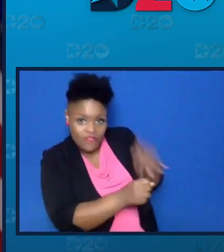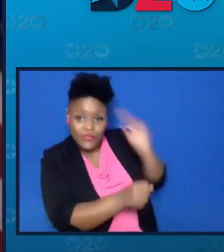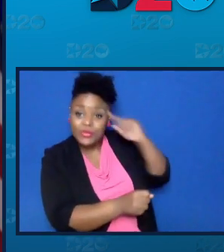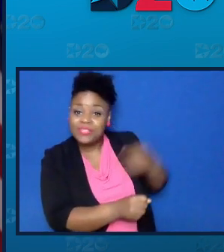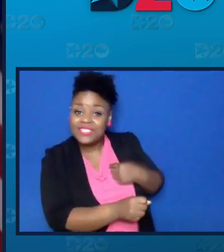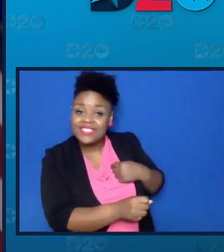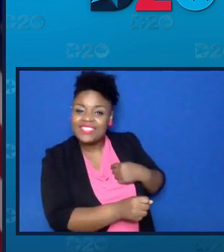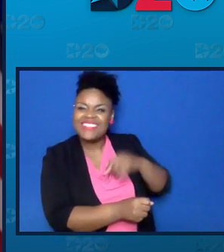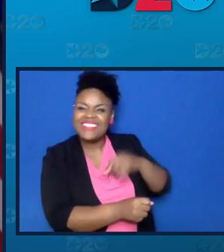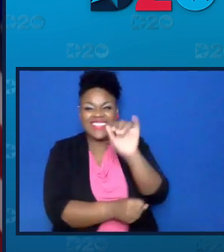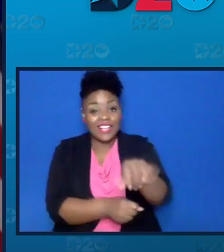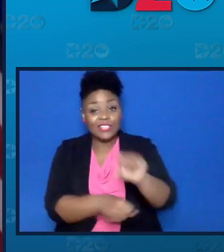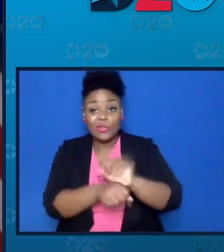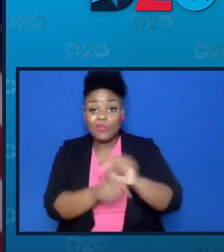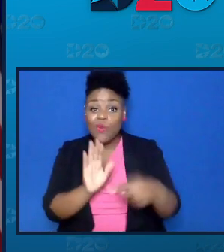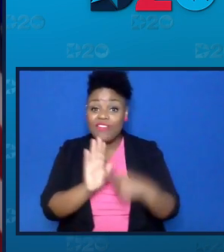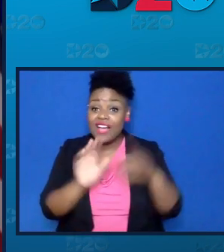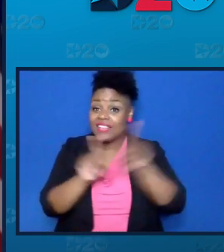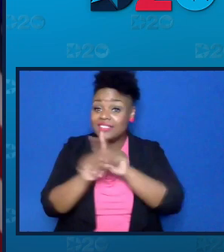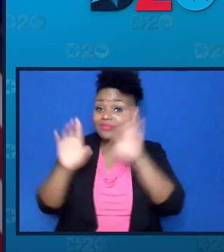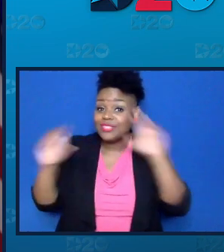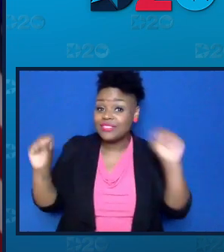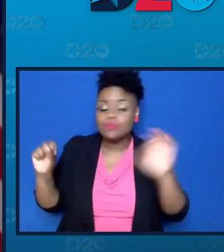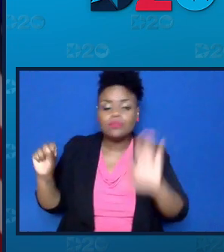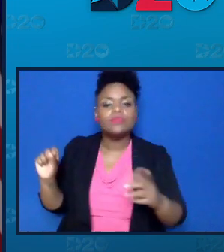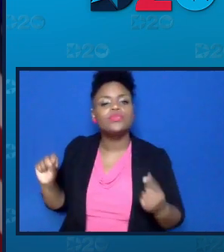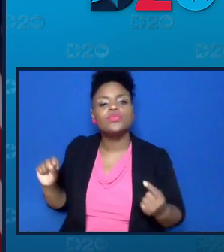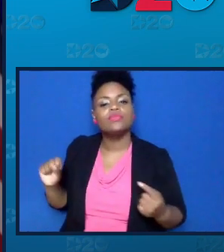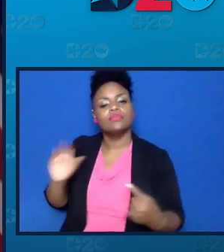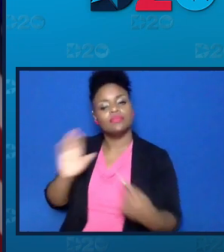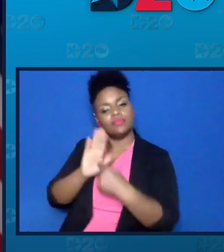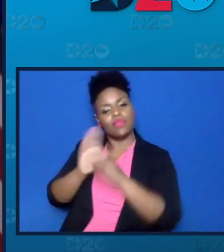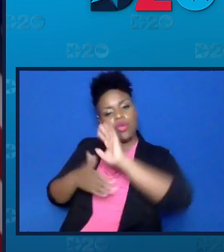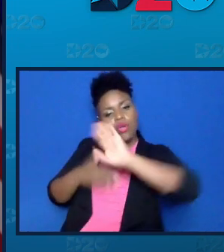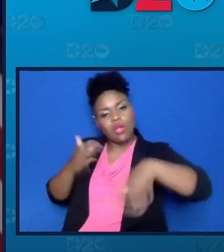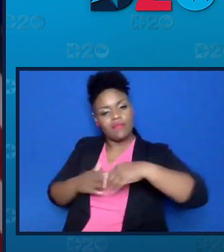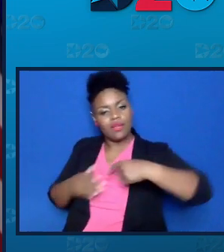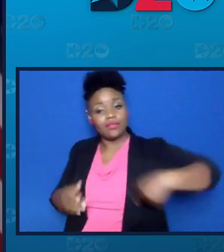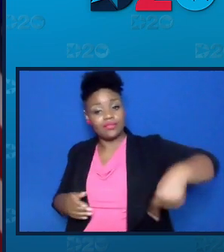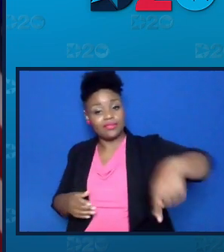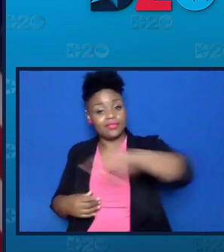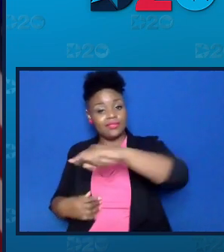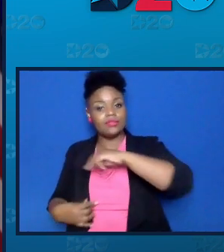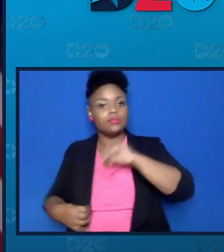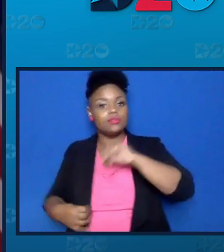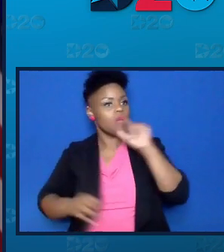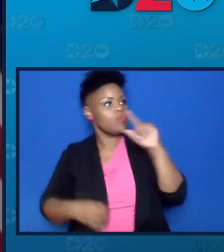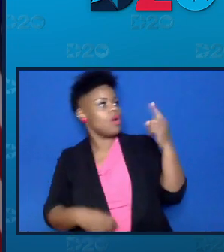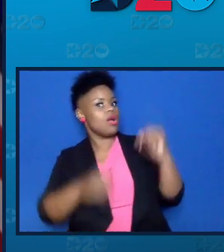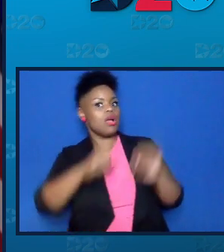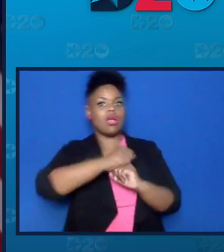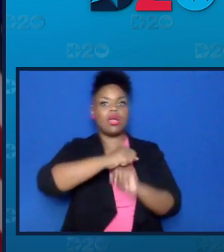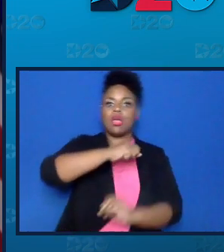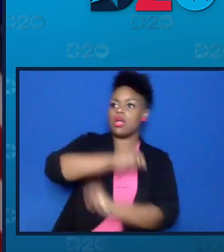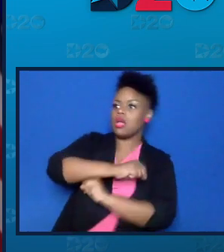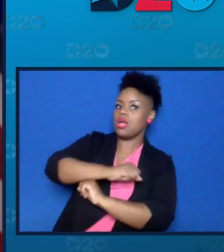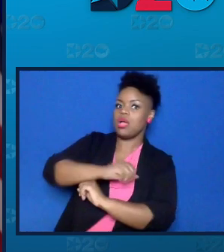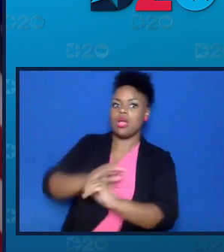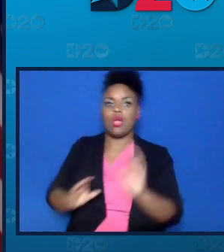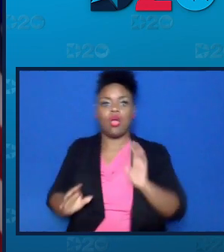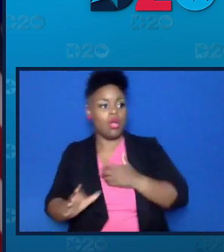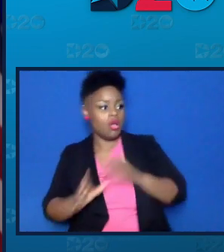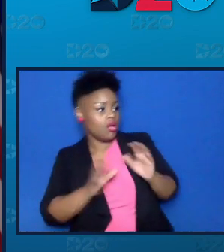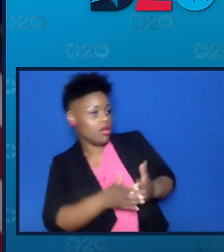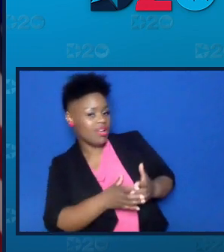president, to represent all of us, not just our base or our party. This is not a partisan